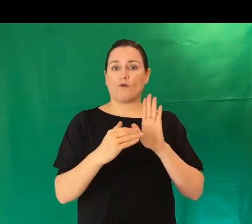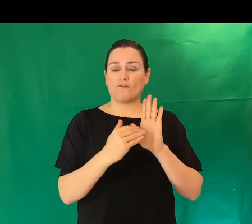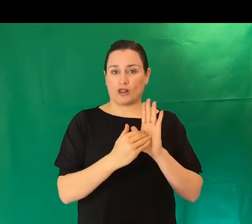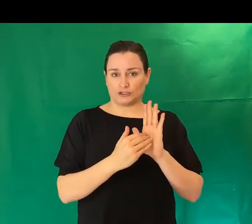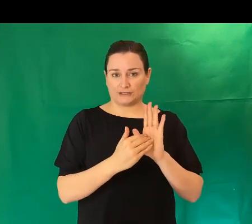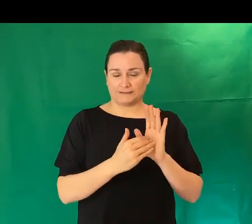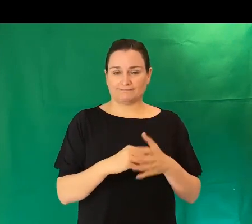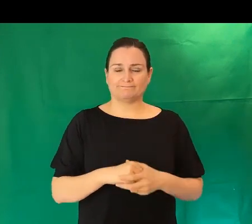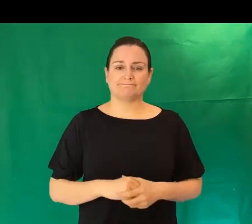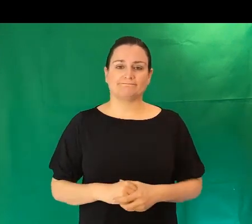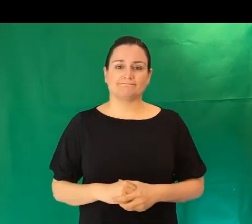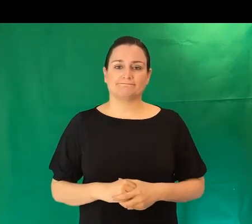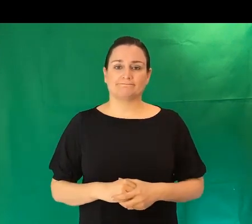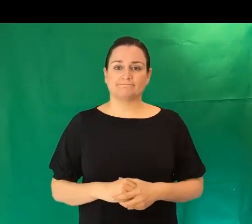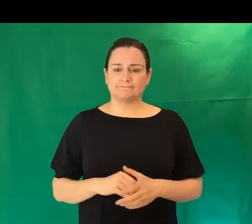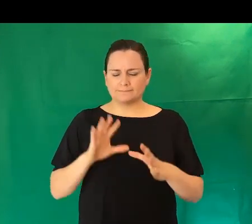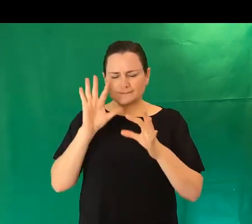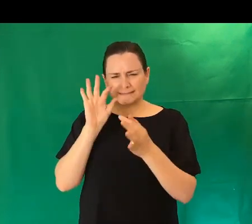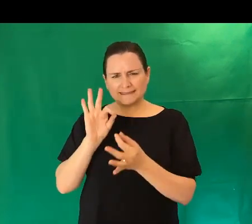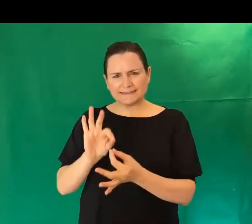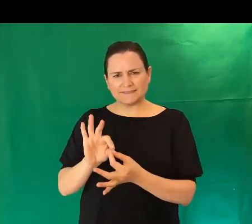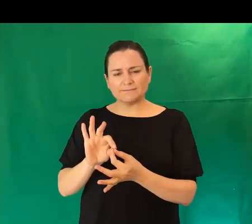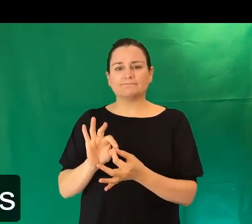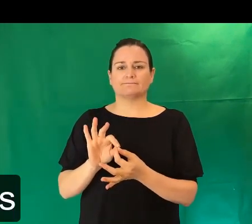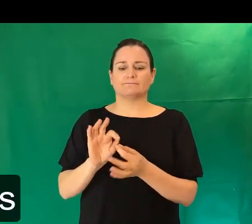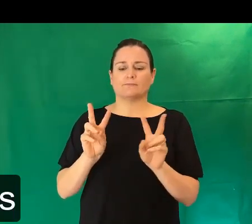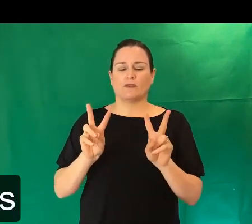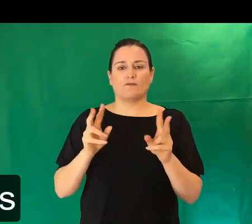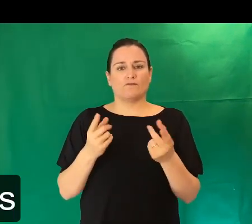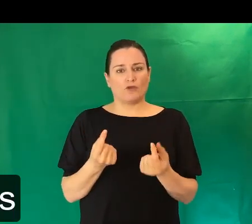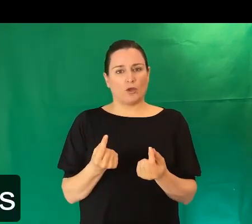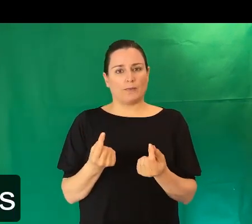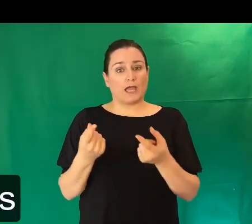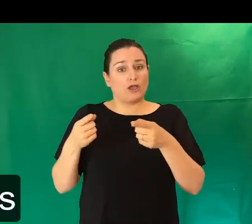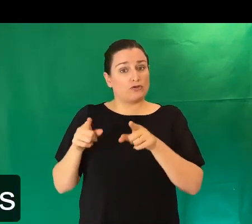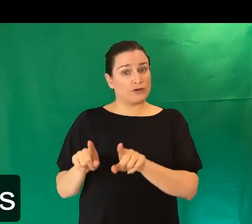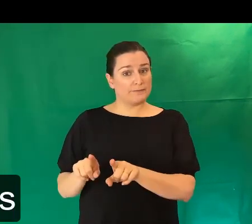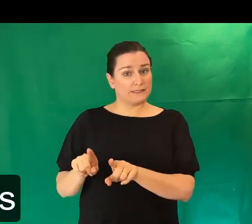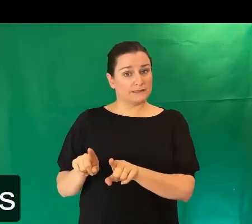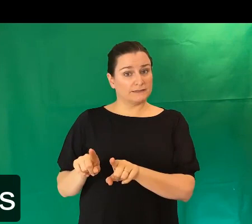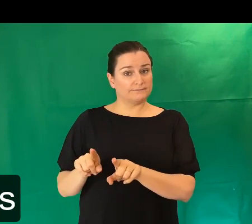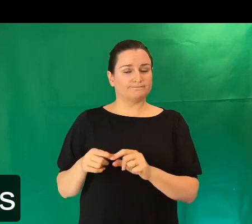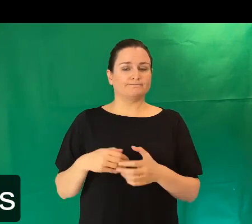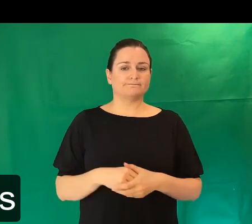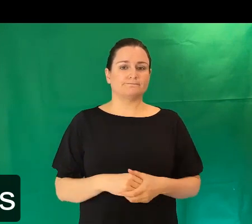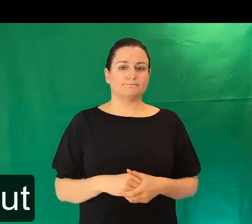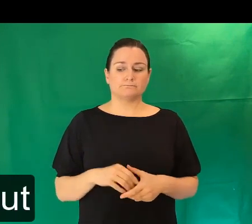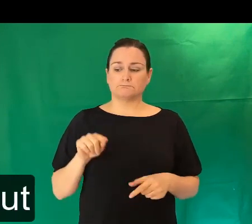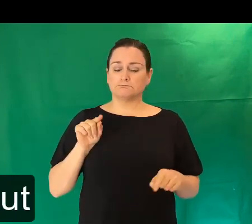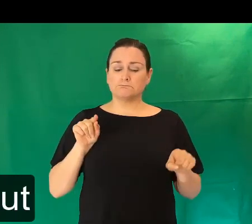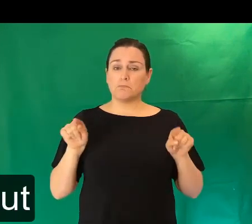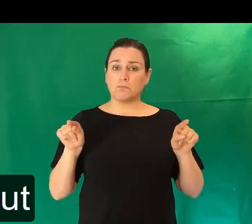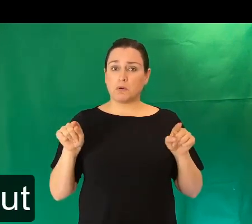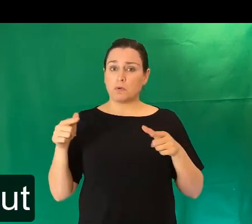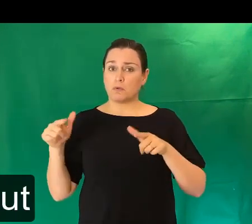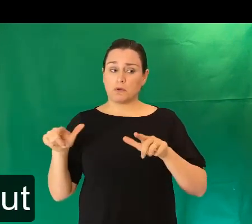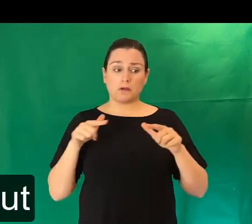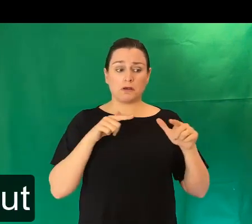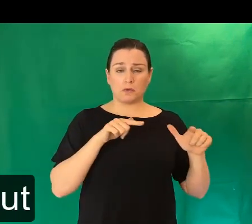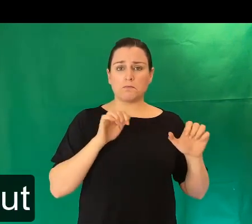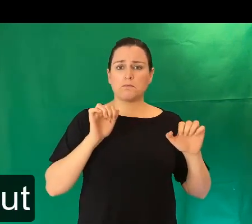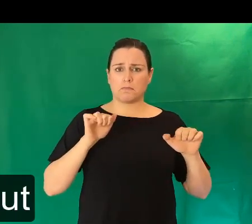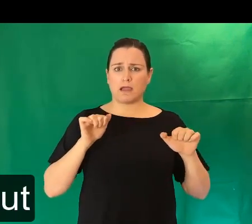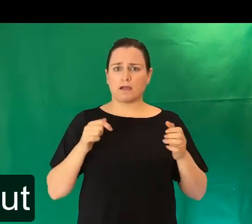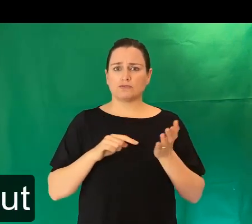in particular verb agreement. What is similar is that both types of languages can show verb